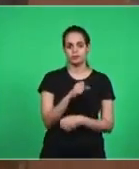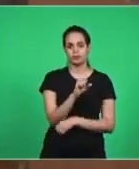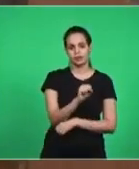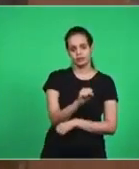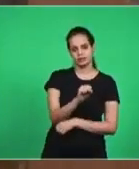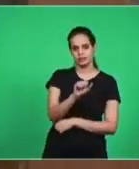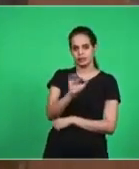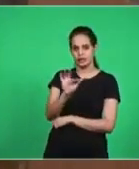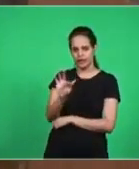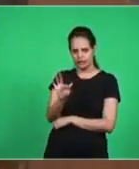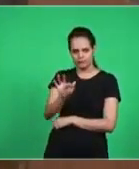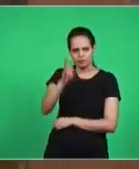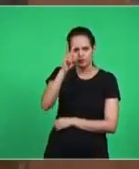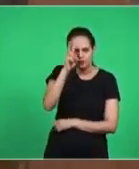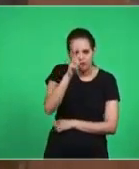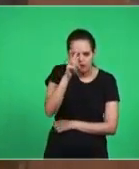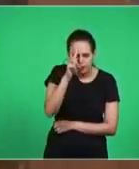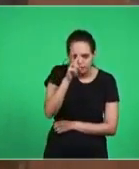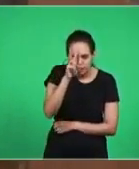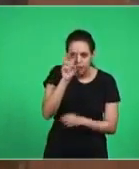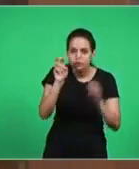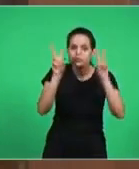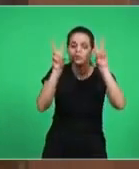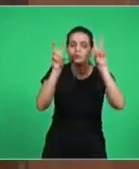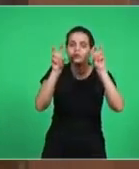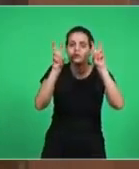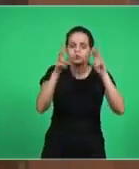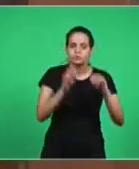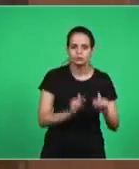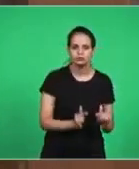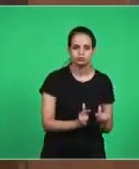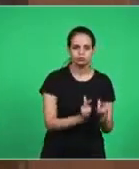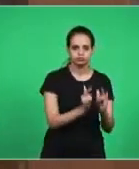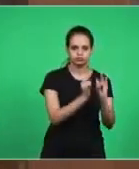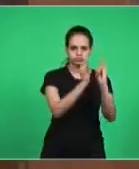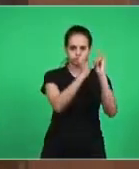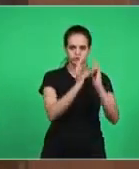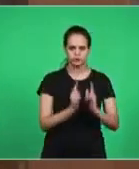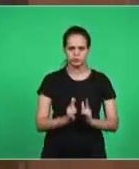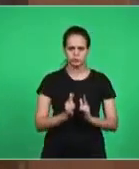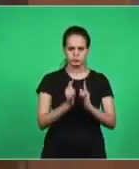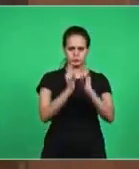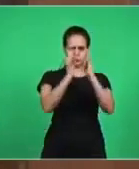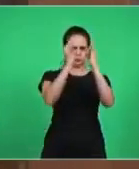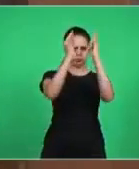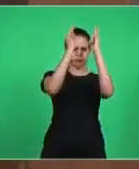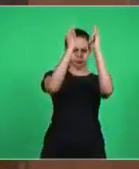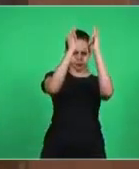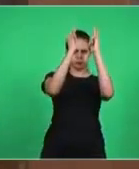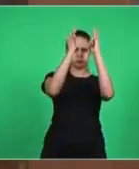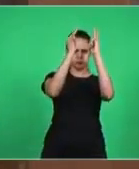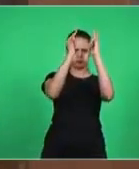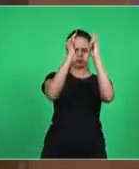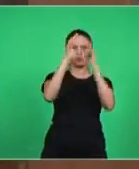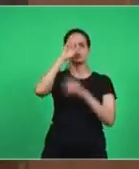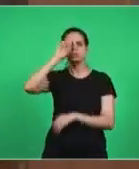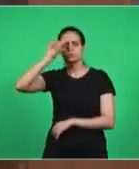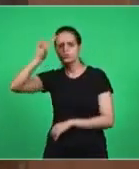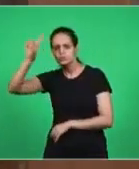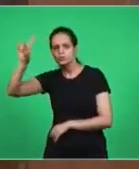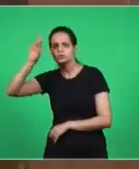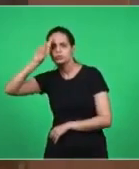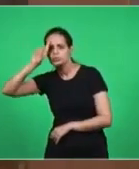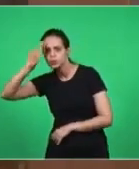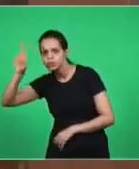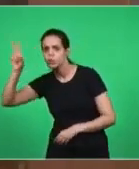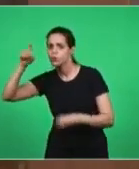Zephaniah. Do you remember? So what was the topic? Was the high towers, about the day of the Lord, of the return of the Lord. It was